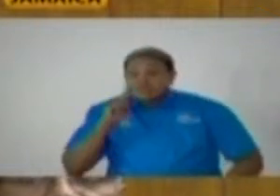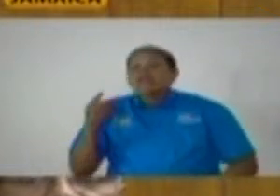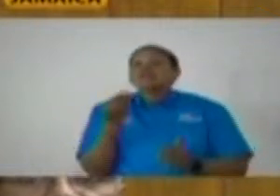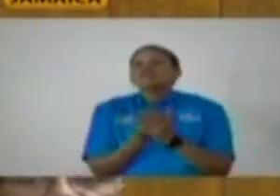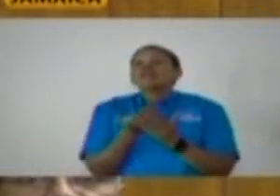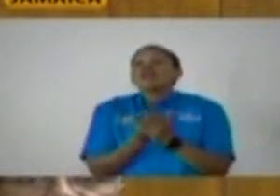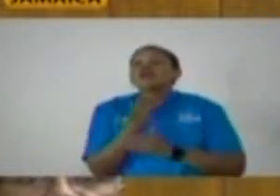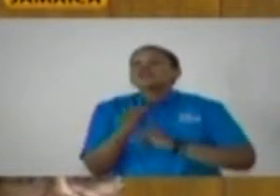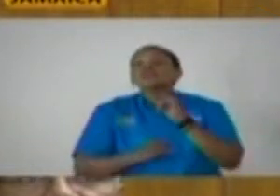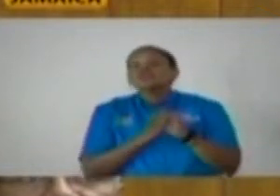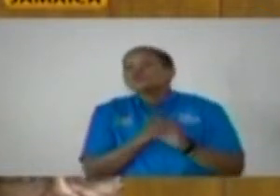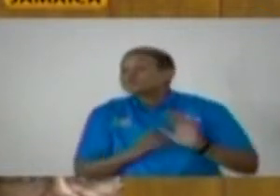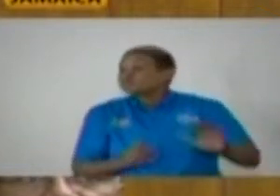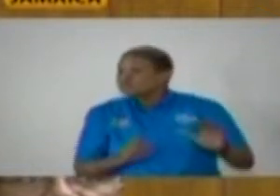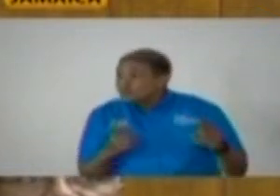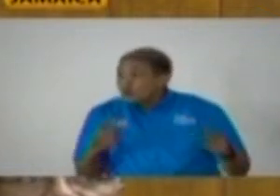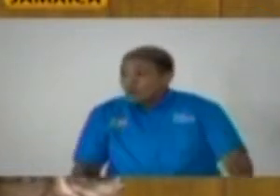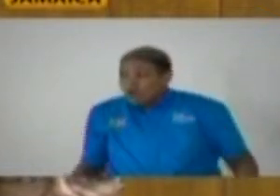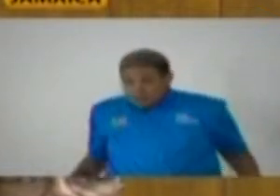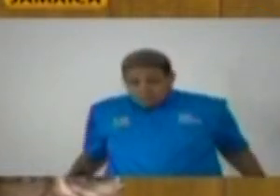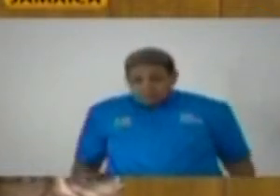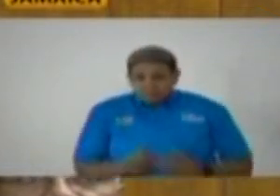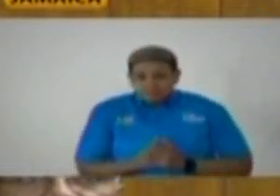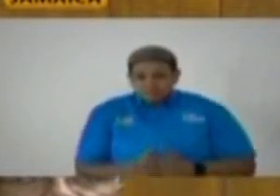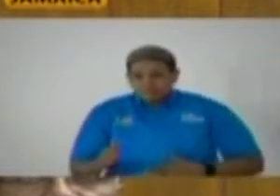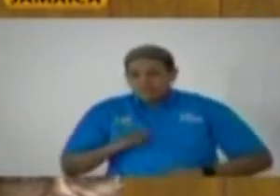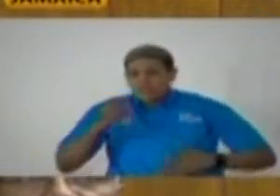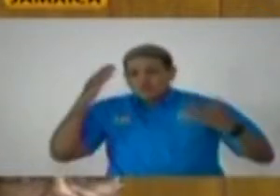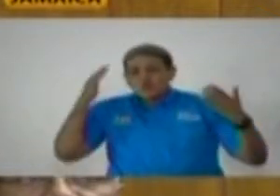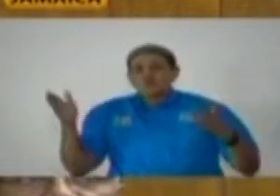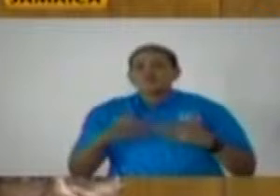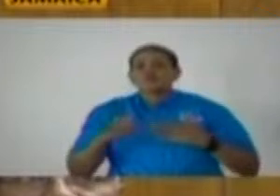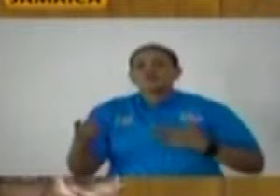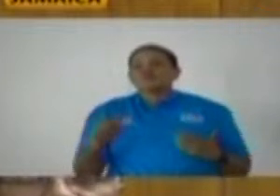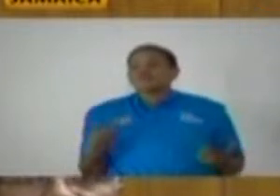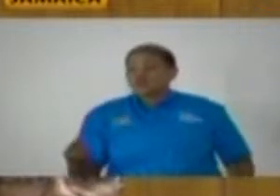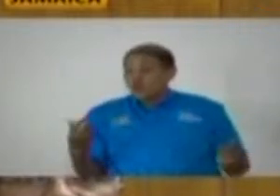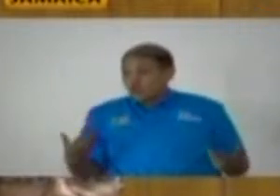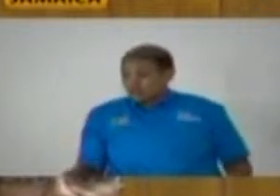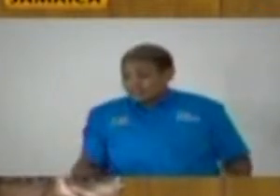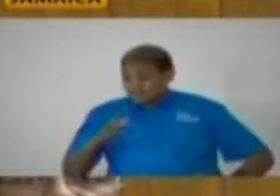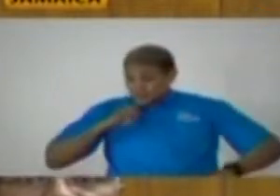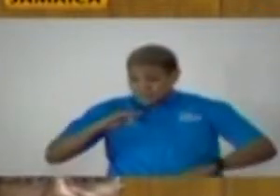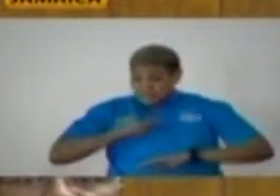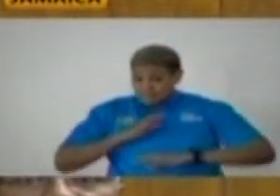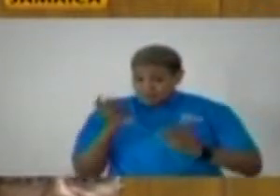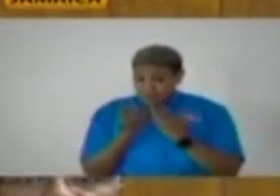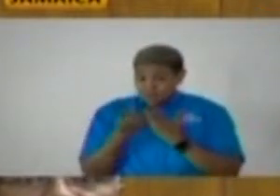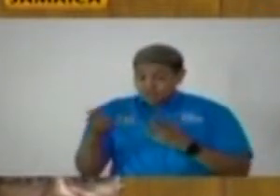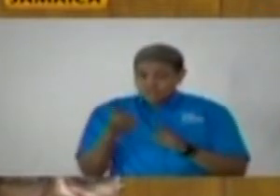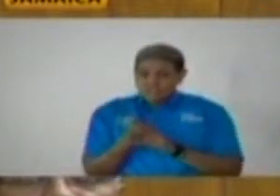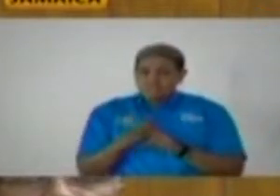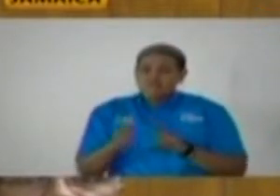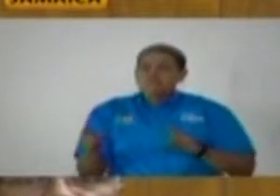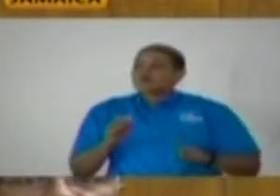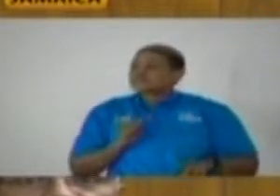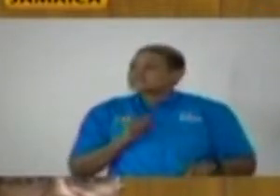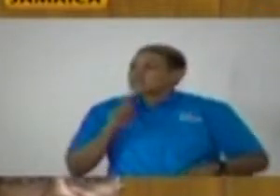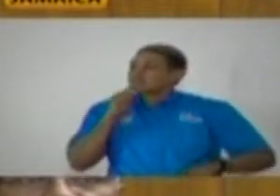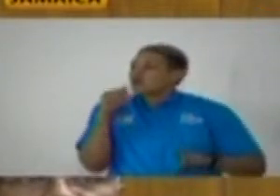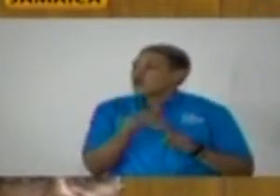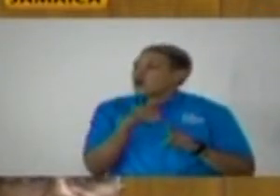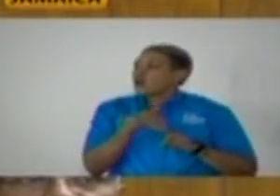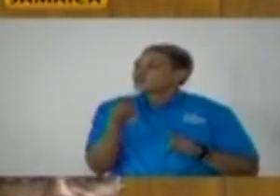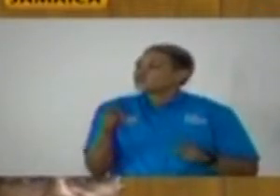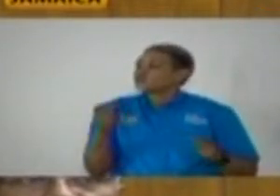financial institutions. Right? And I don't know whether you have done that already to satisfy yourself. But I am calling on